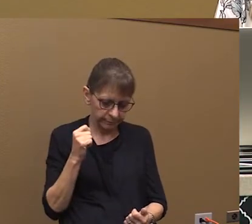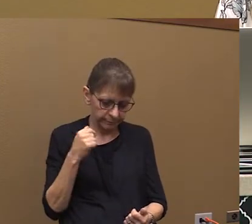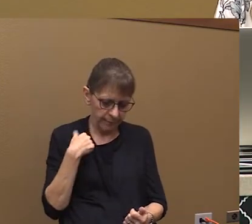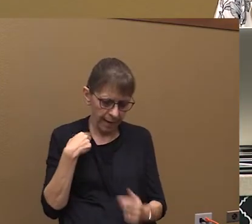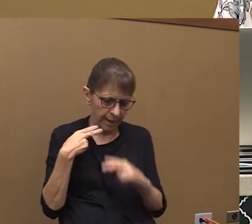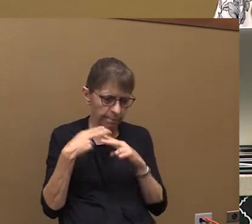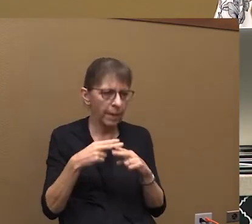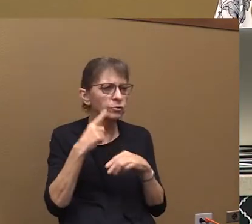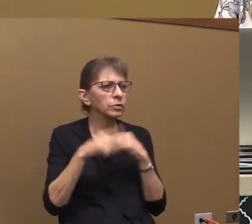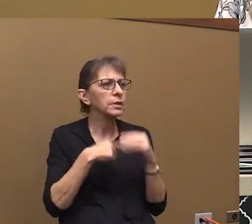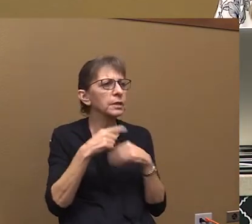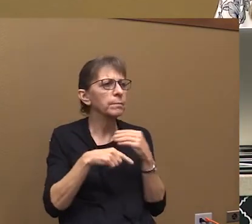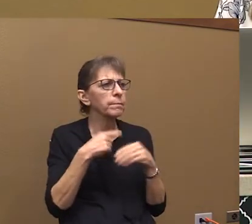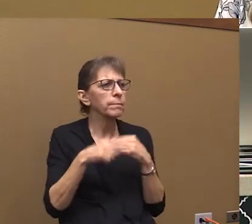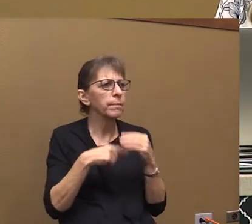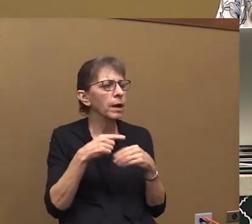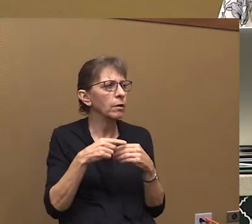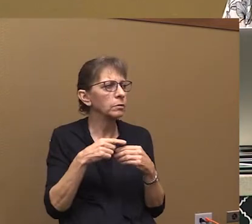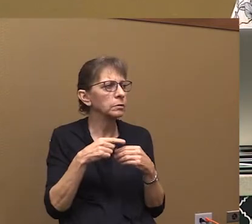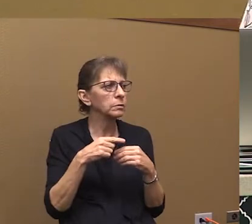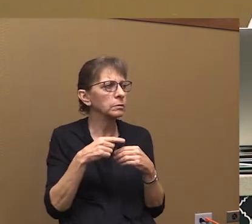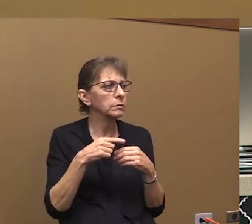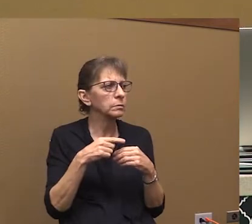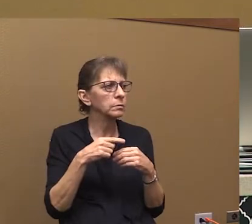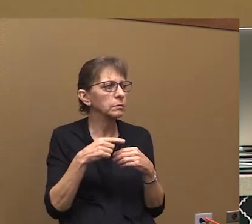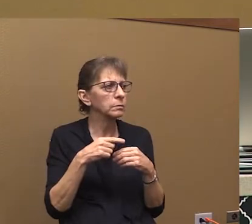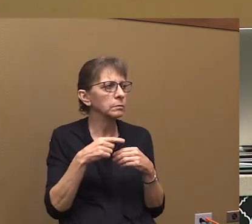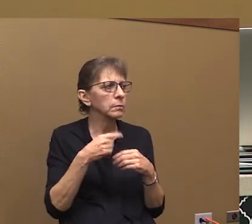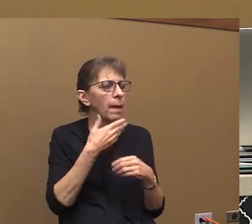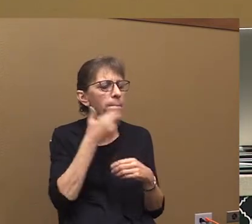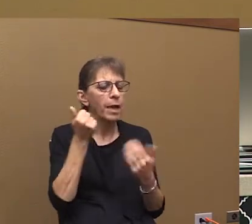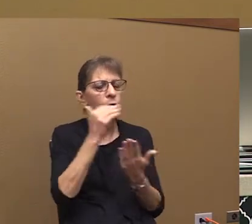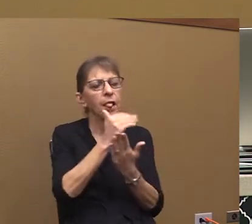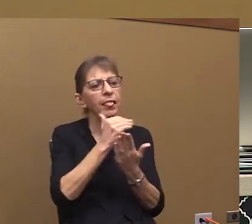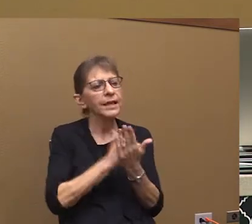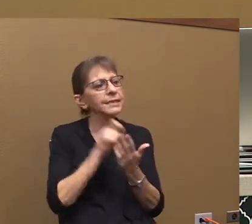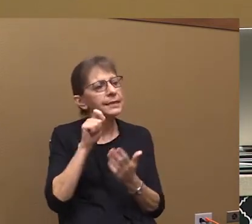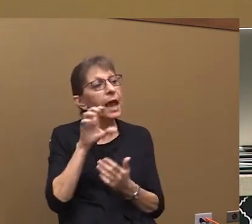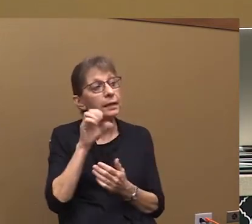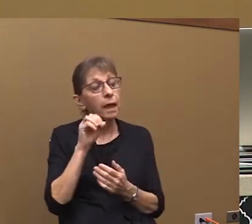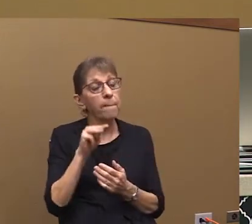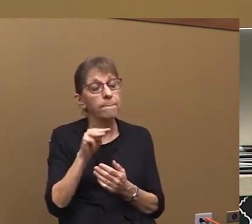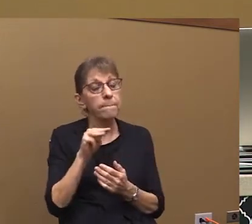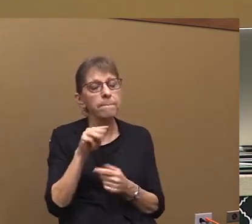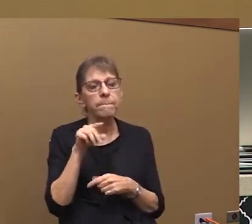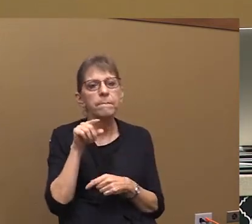perspective taking and theory of mind. I had mentioned about